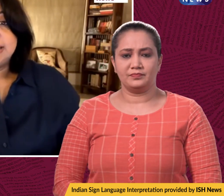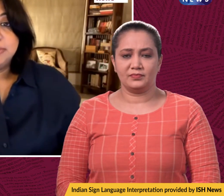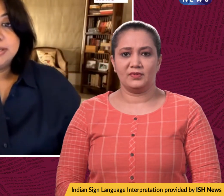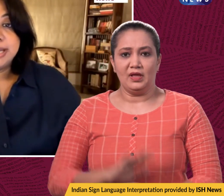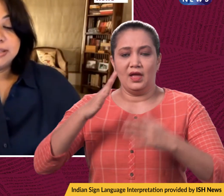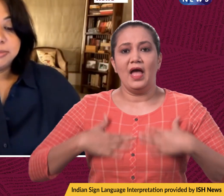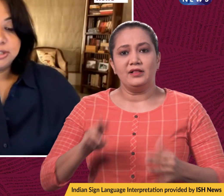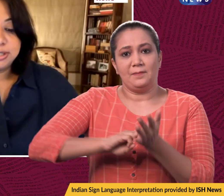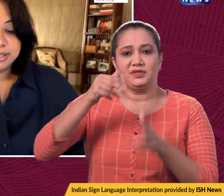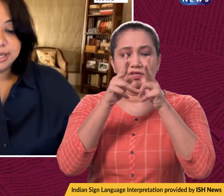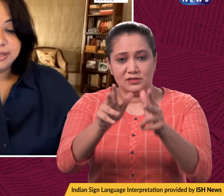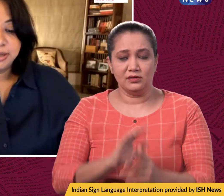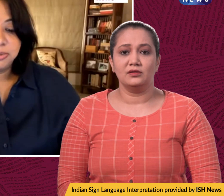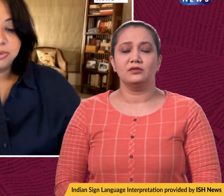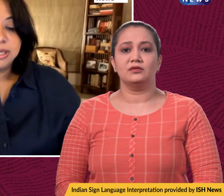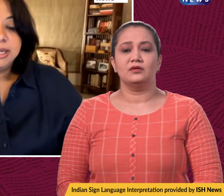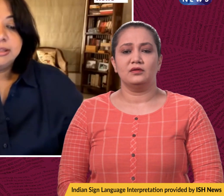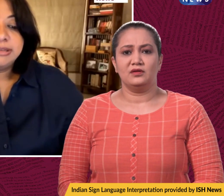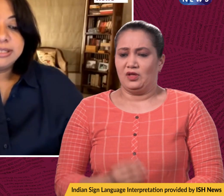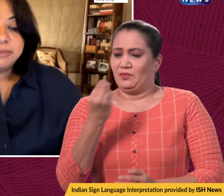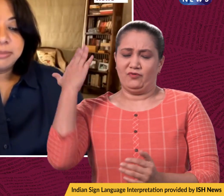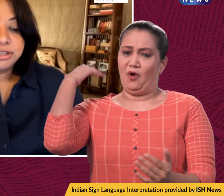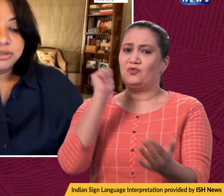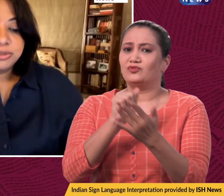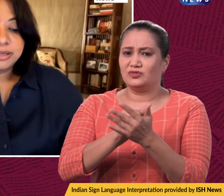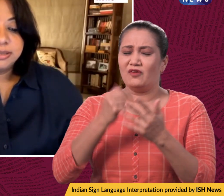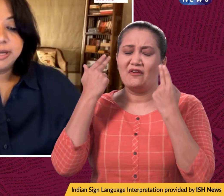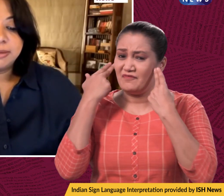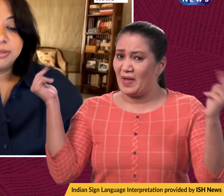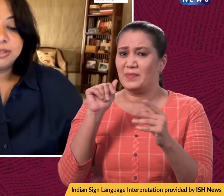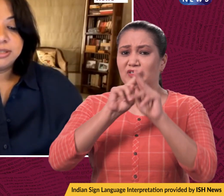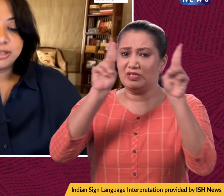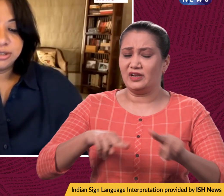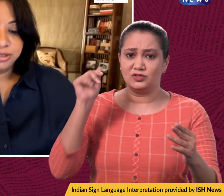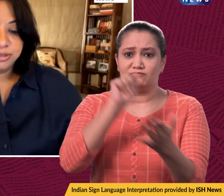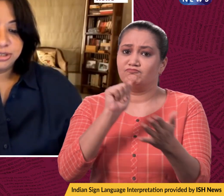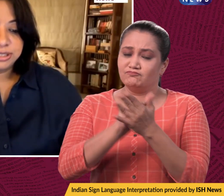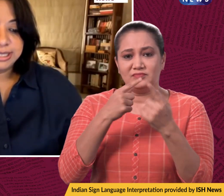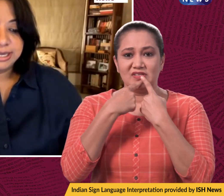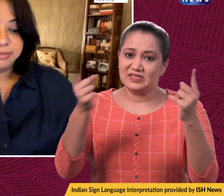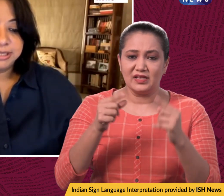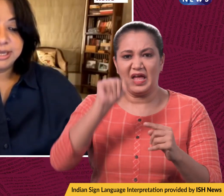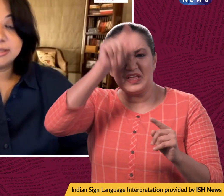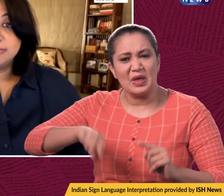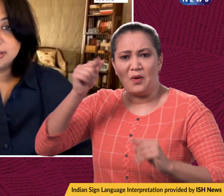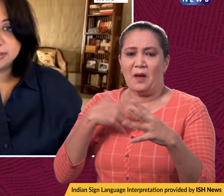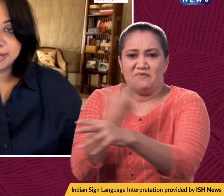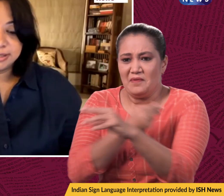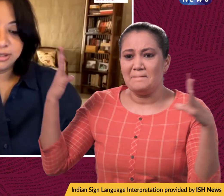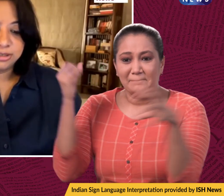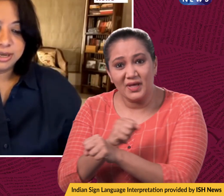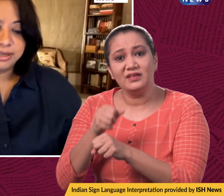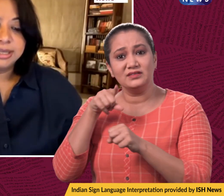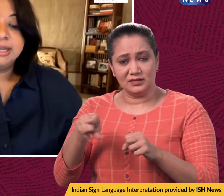In a statement, the Health Ministry said, and I quote, "The recently published news article by a reputed international news agency claimed that India has missed